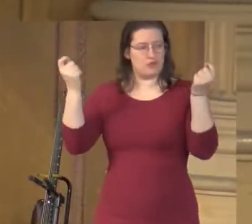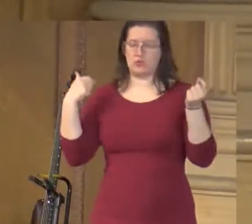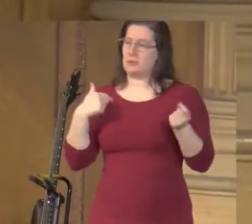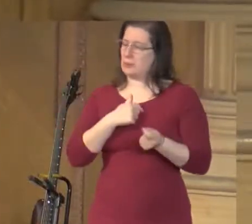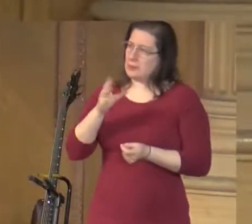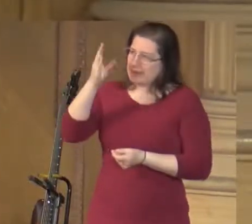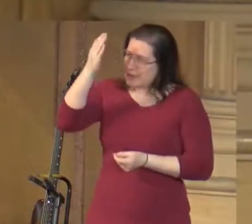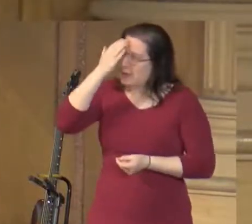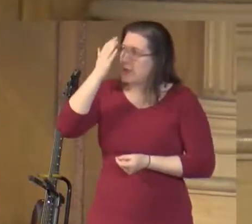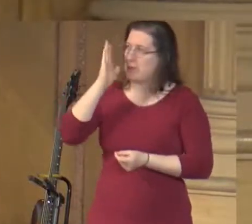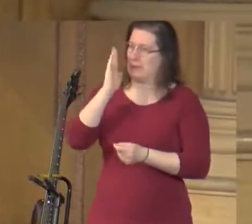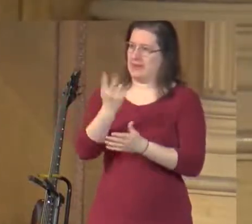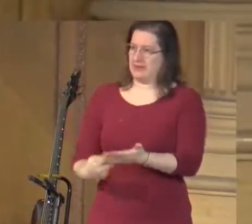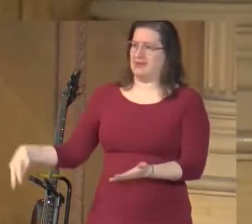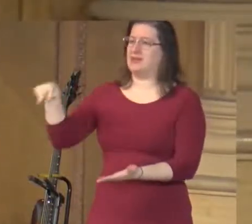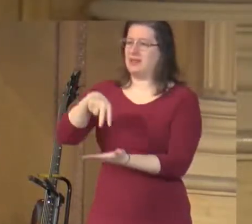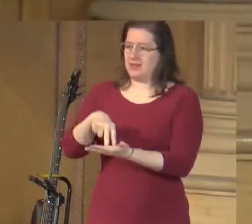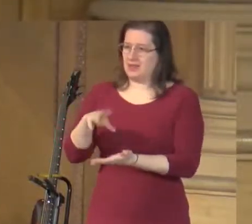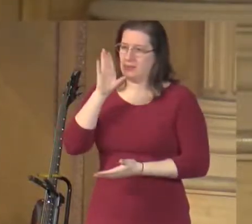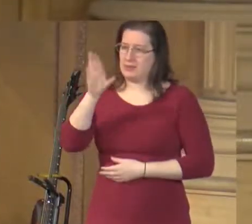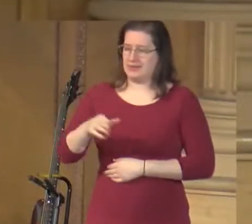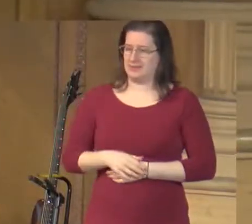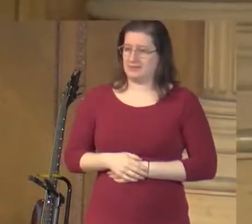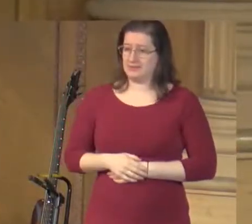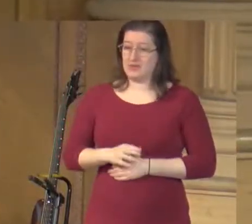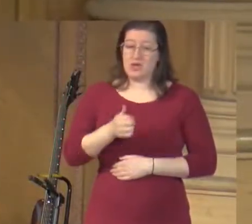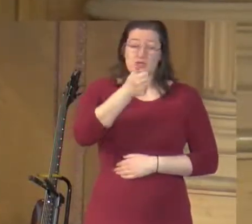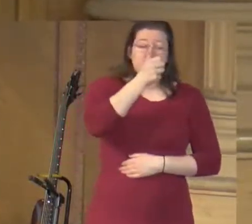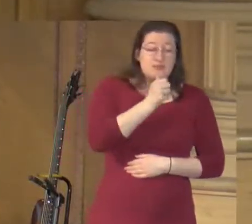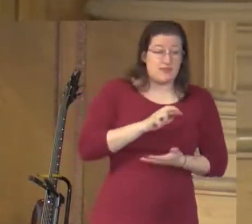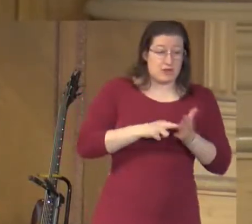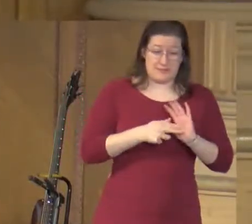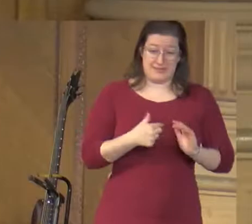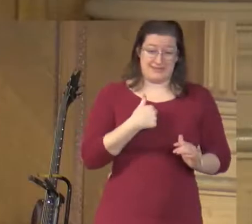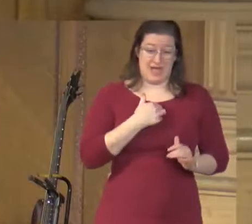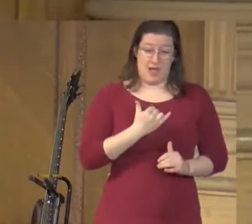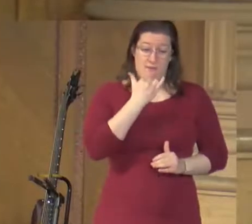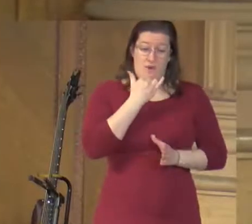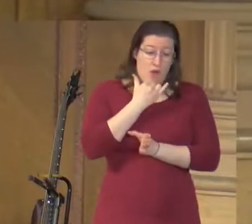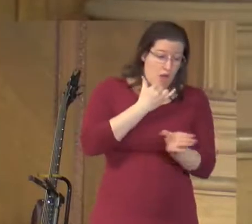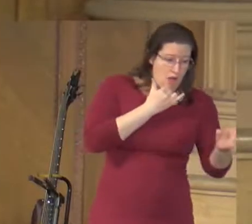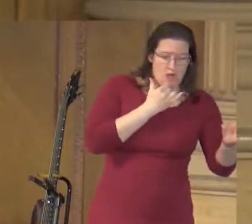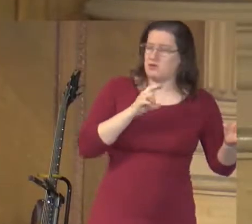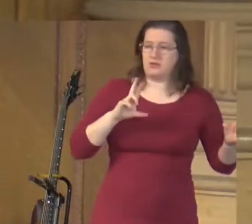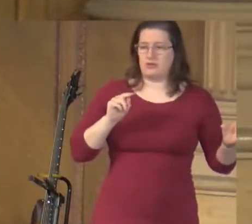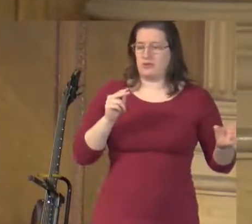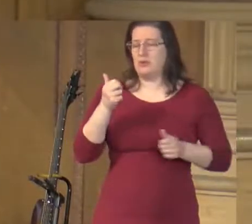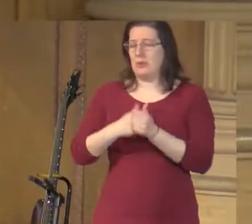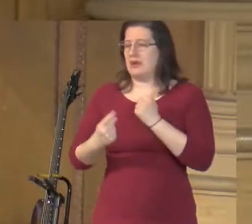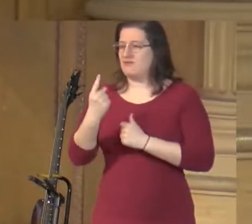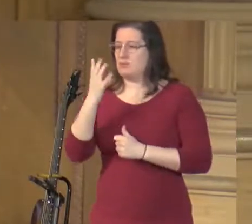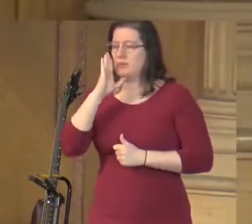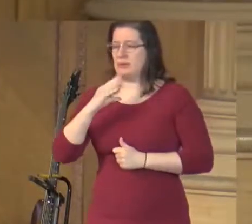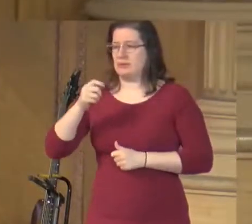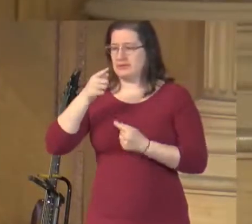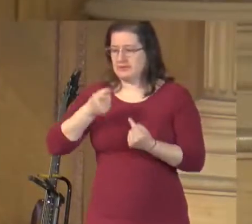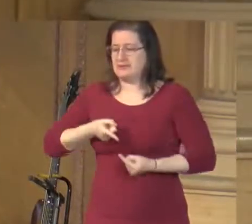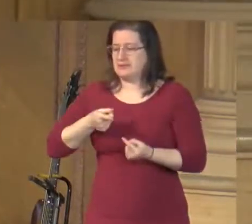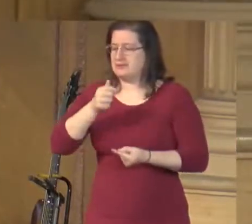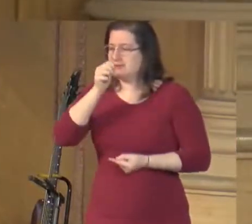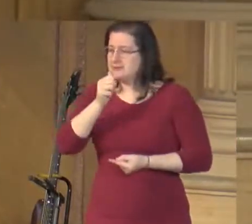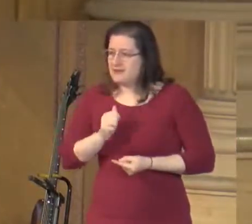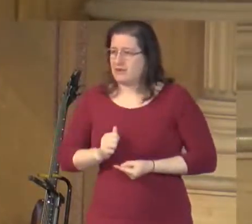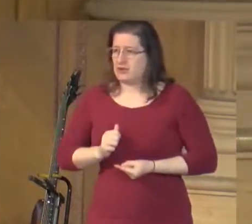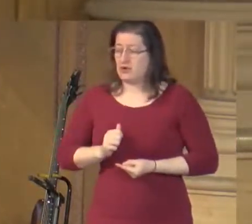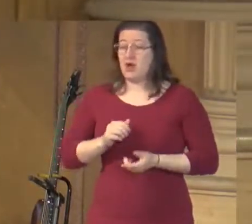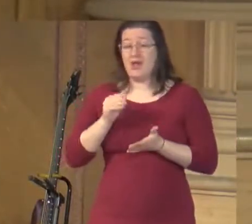coming. So suffering's not an indicator that we're on the wrong path. Everybody will suffer to some degree. And often it can be an indicator that